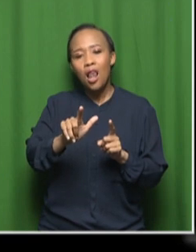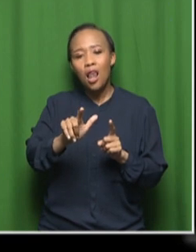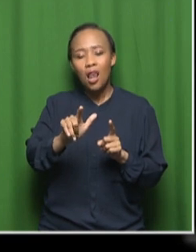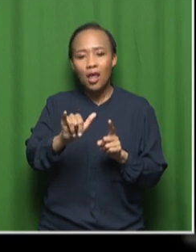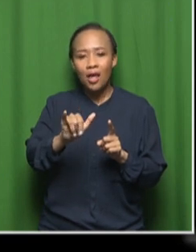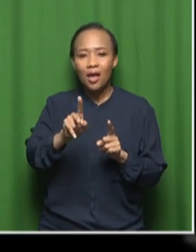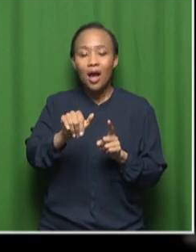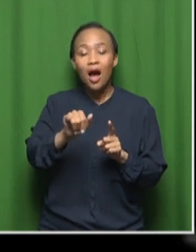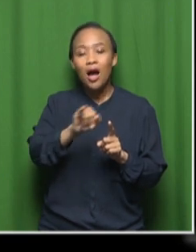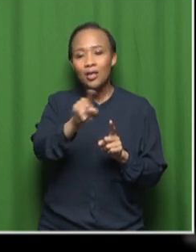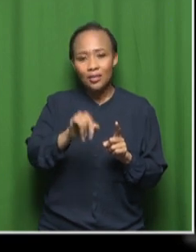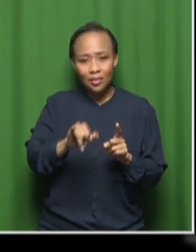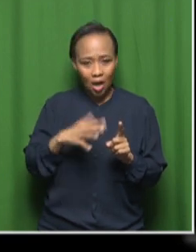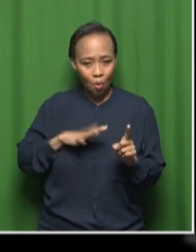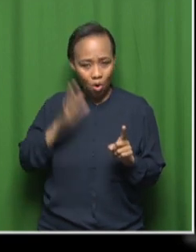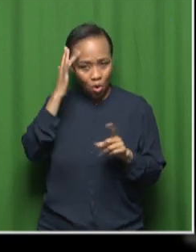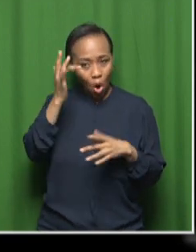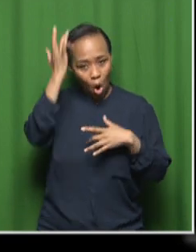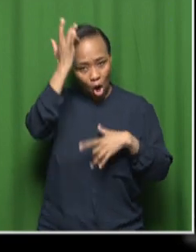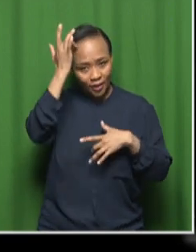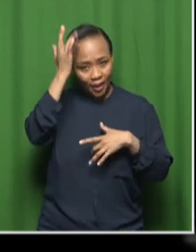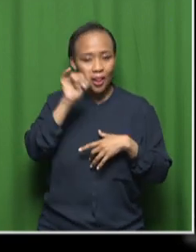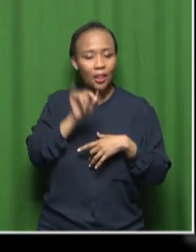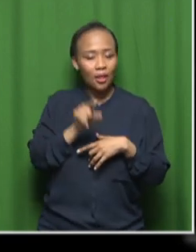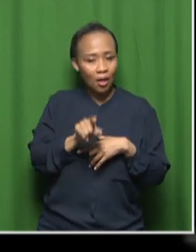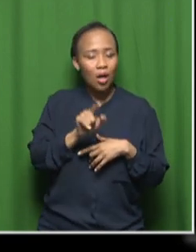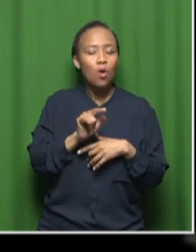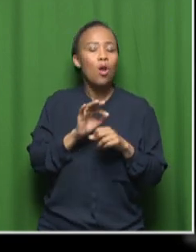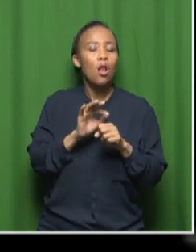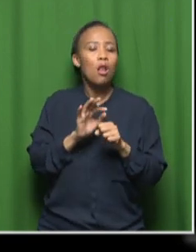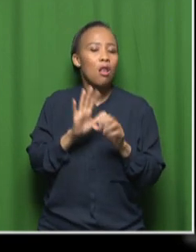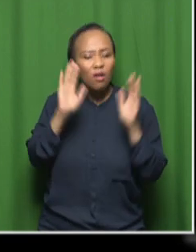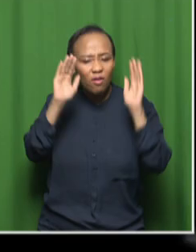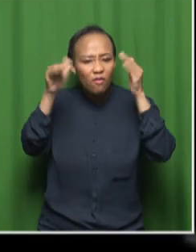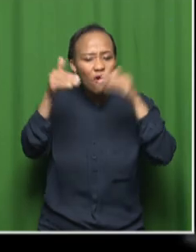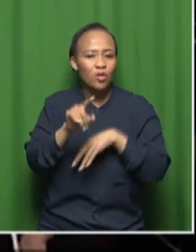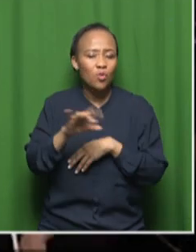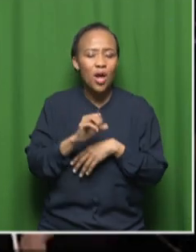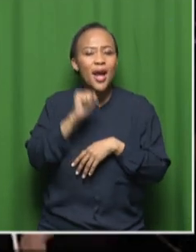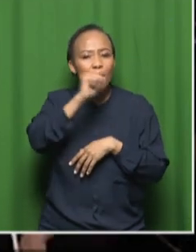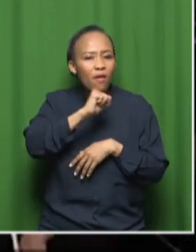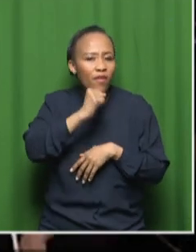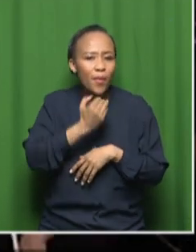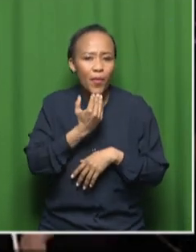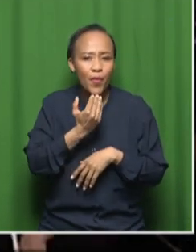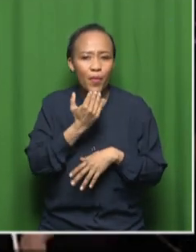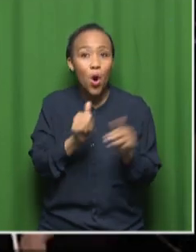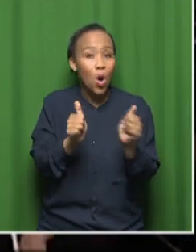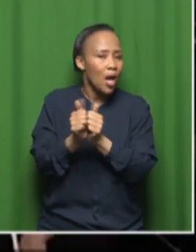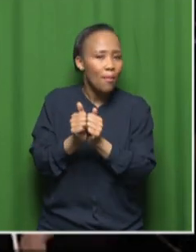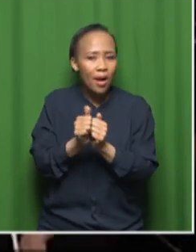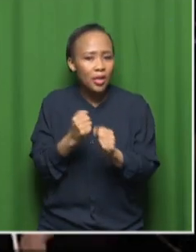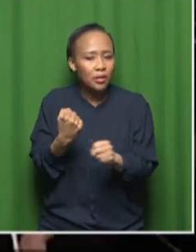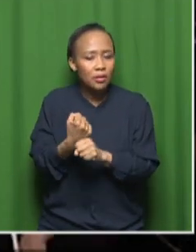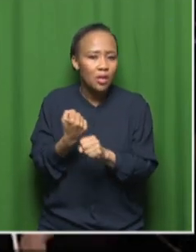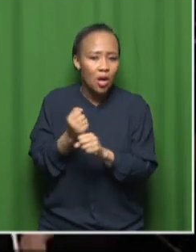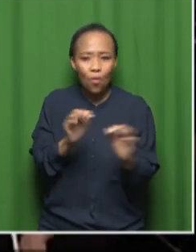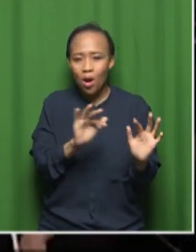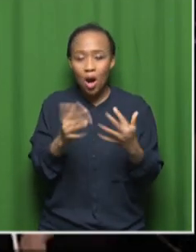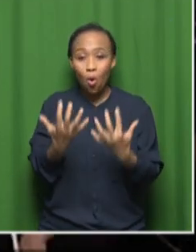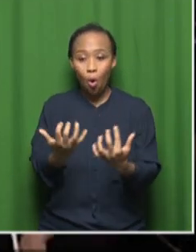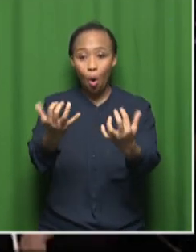on? Perhaps also just looking at who's going to be performing at the concert, how those cross-collaborations are going to unfold. What can the